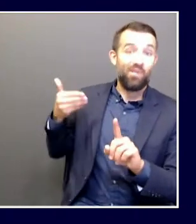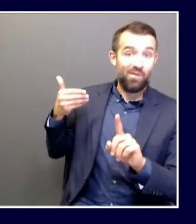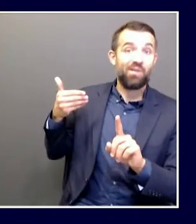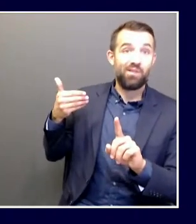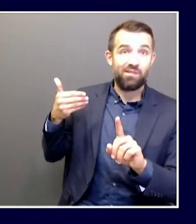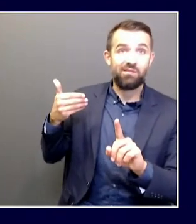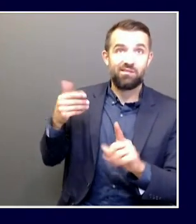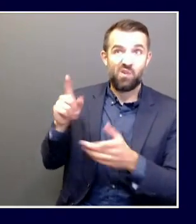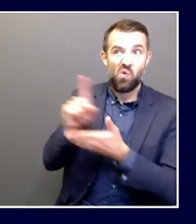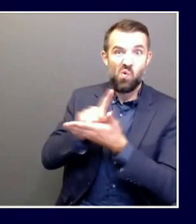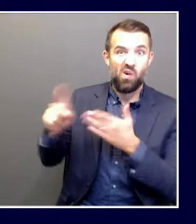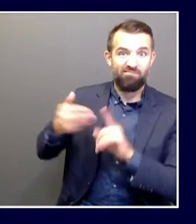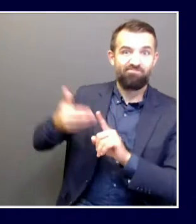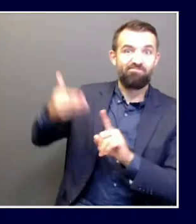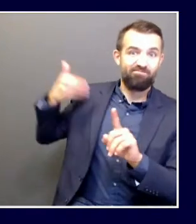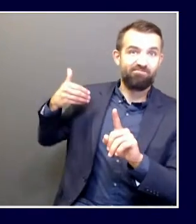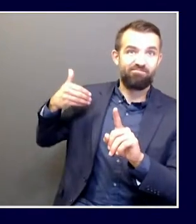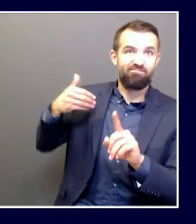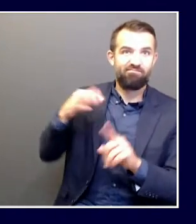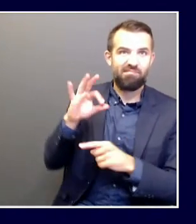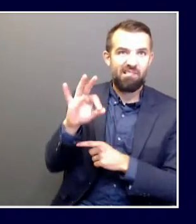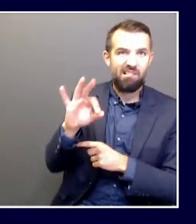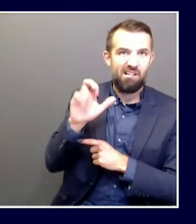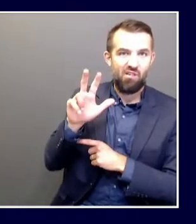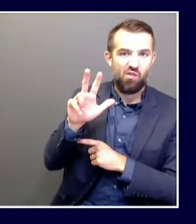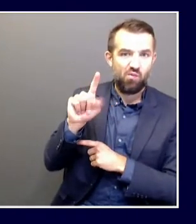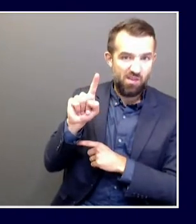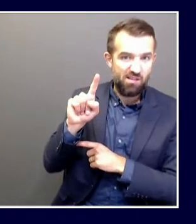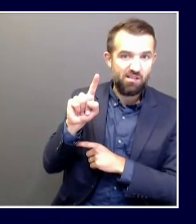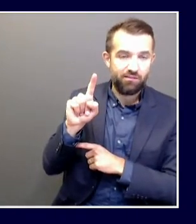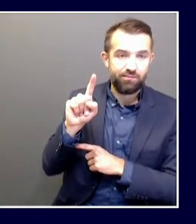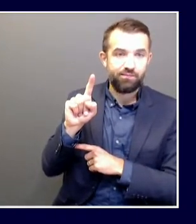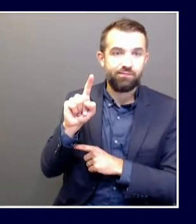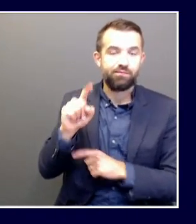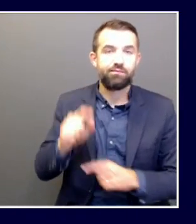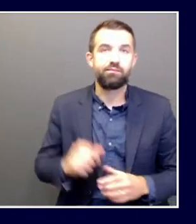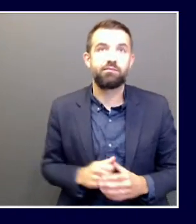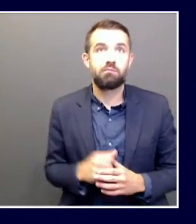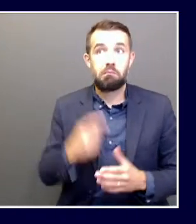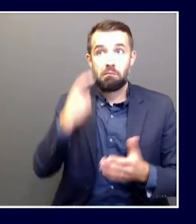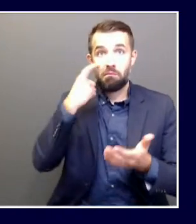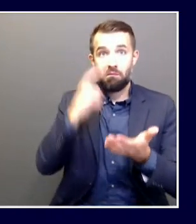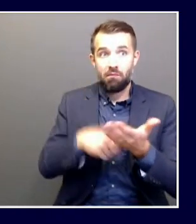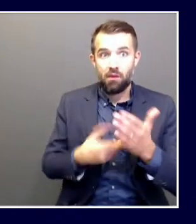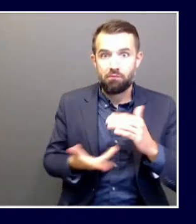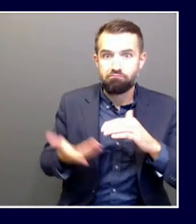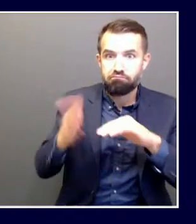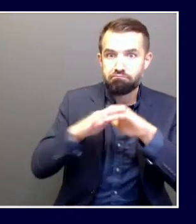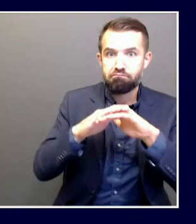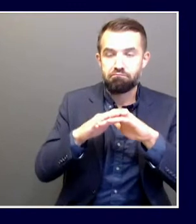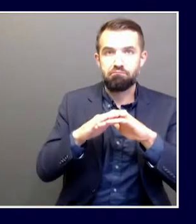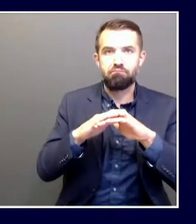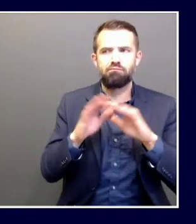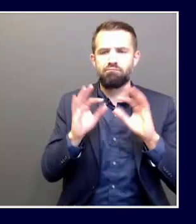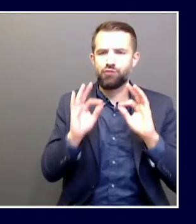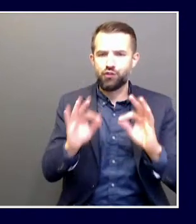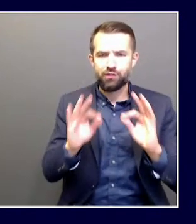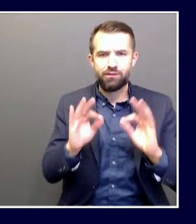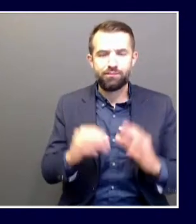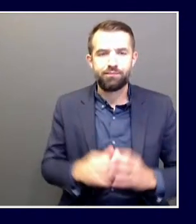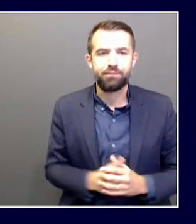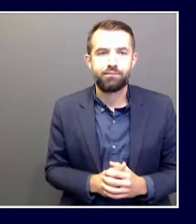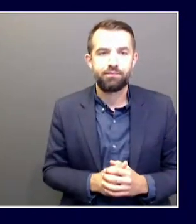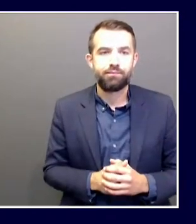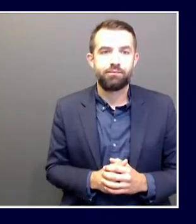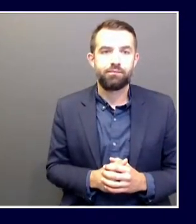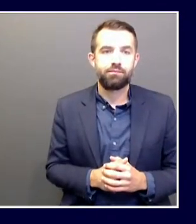were administering 931. So there too, on second doses and final doses, we've gone up from